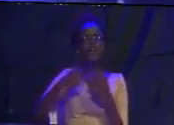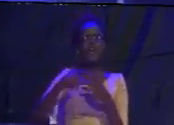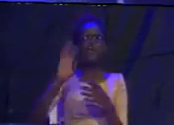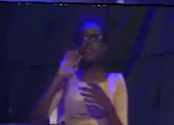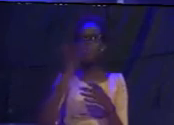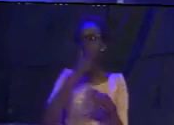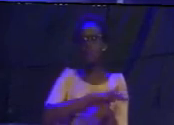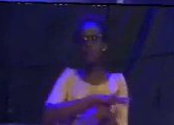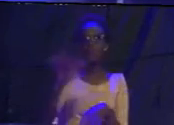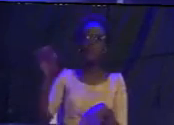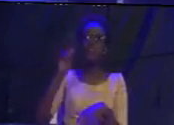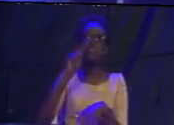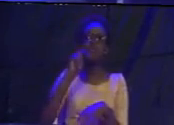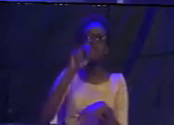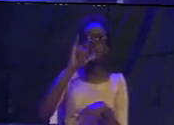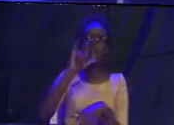writing.